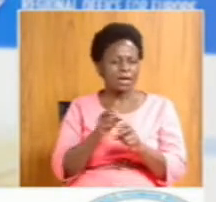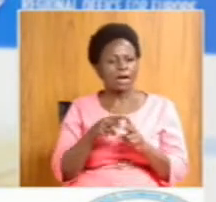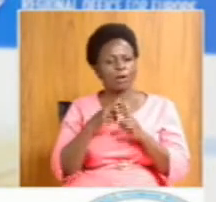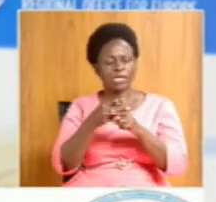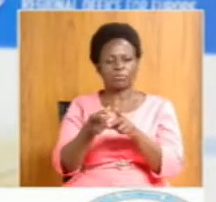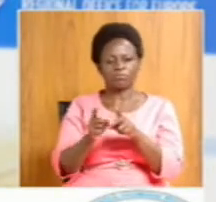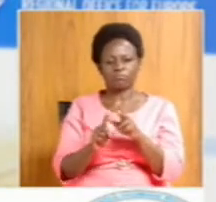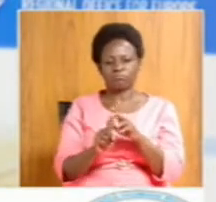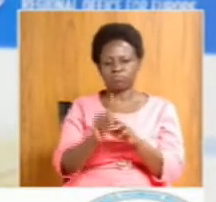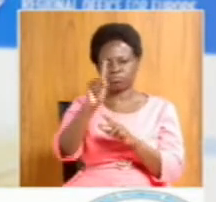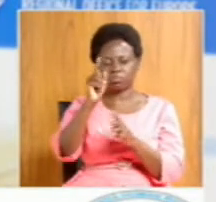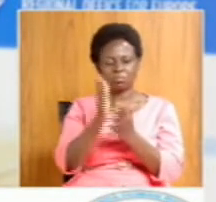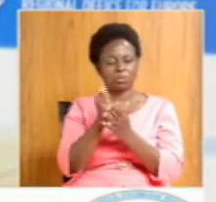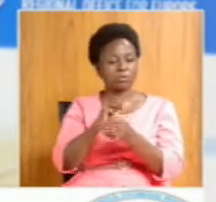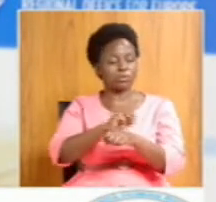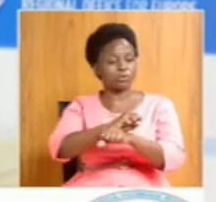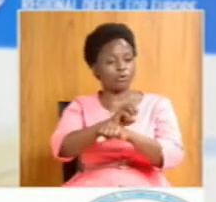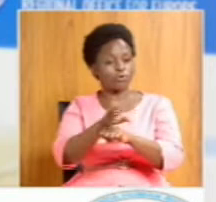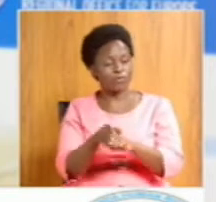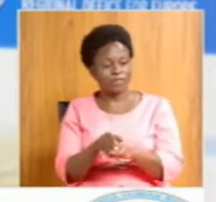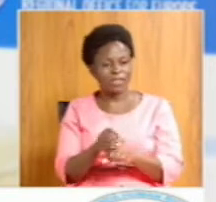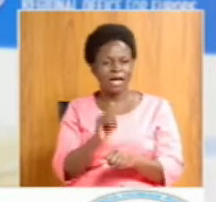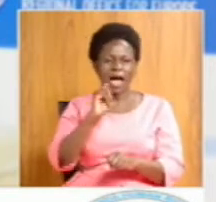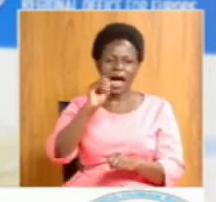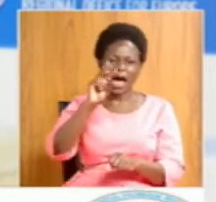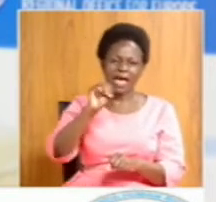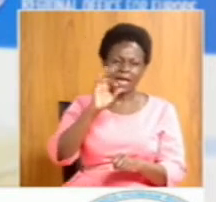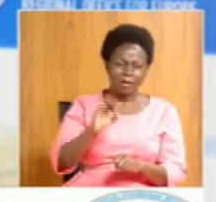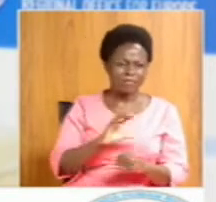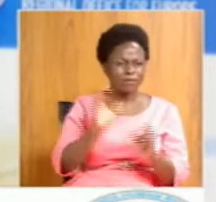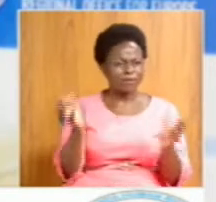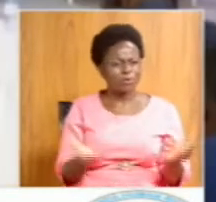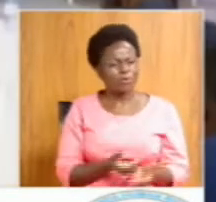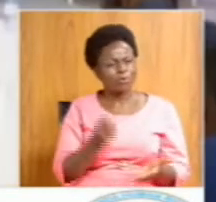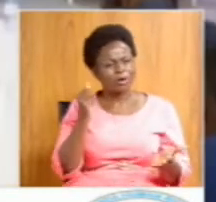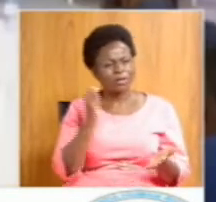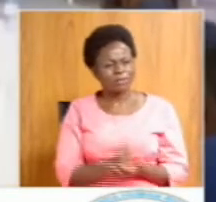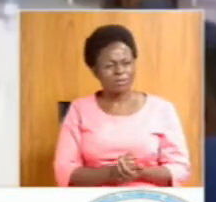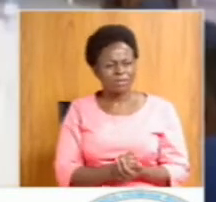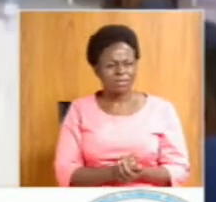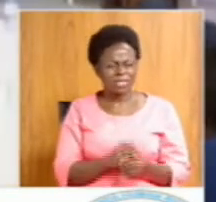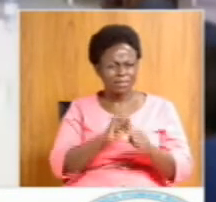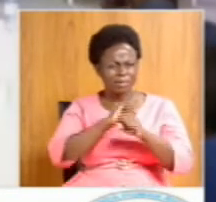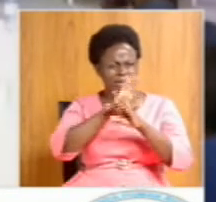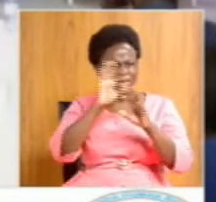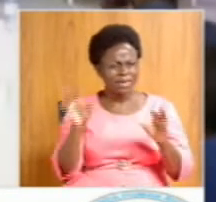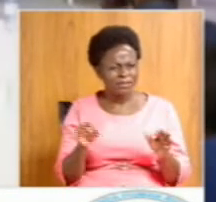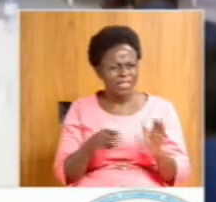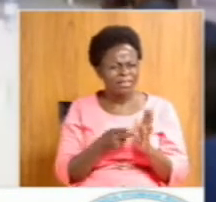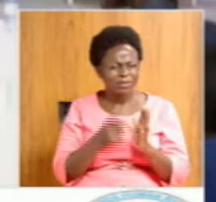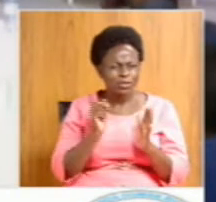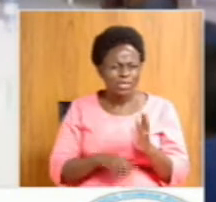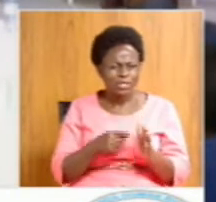go up because of COVID so we have this IFIs World Bank Africa Development Bank could you maybe clarify what does it